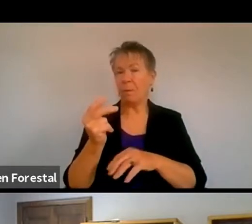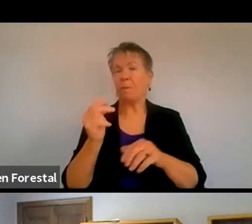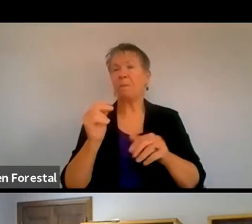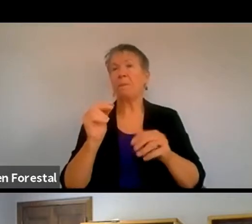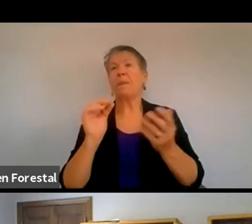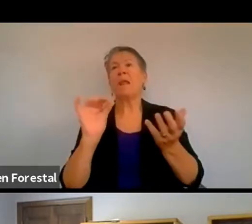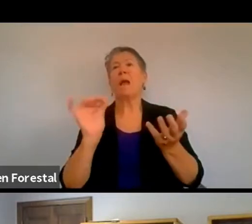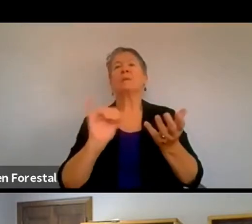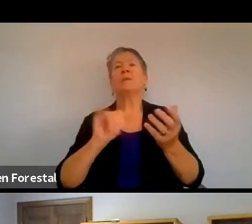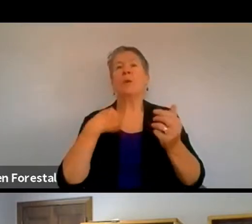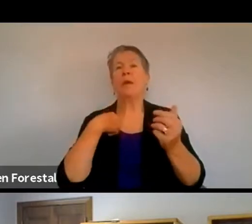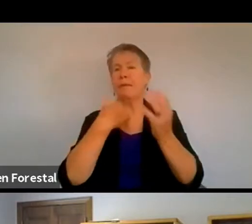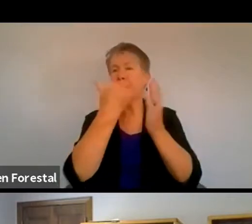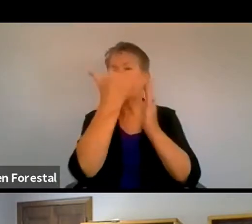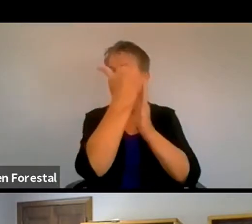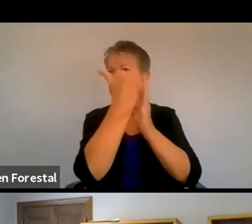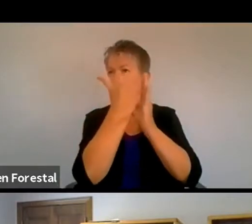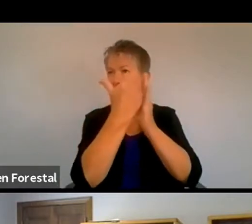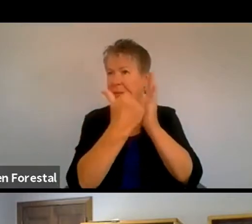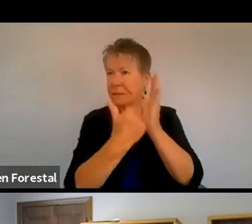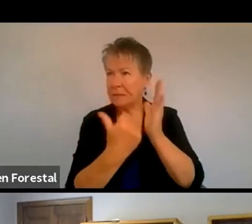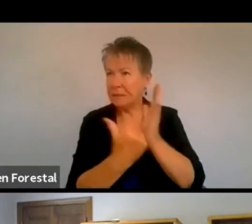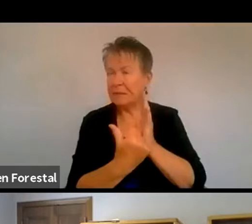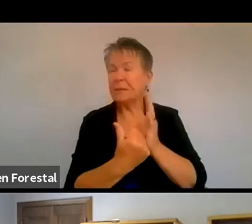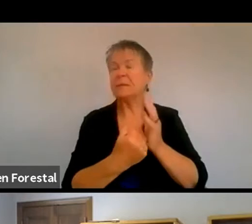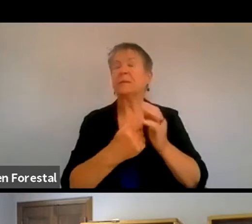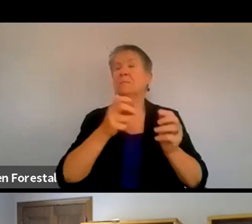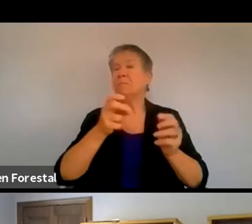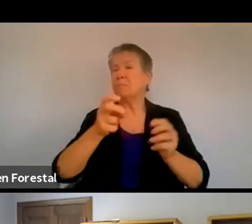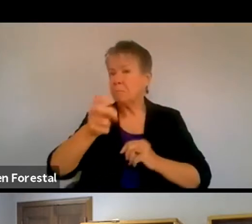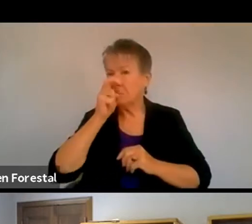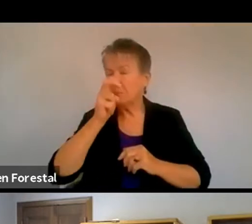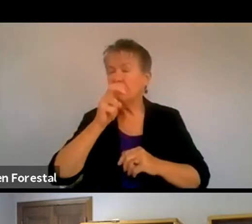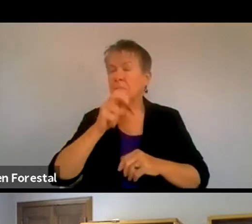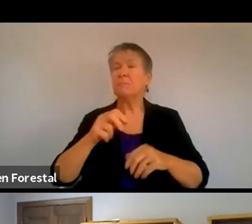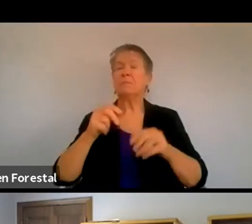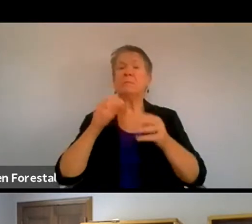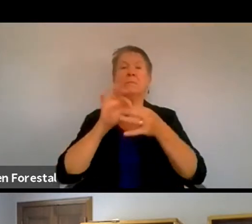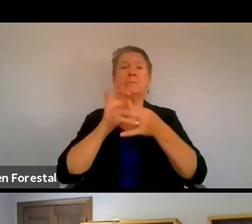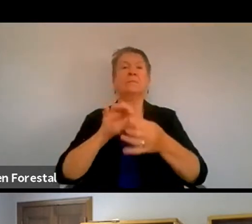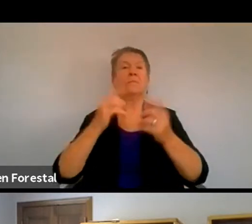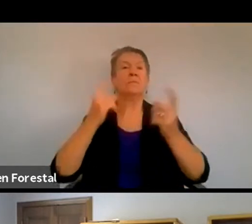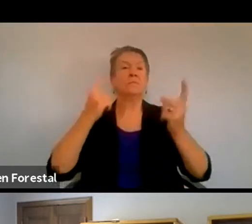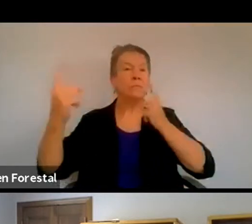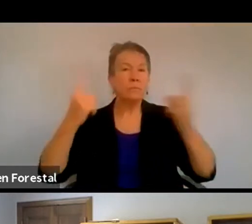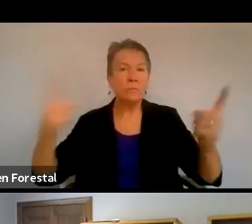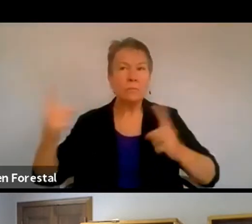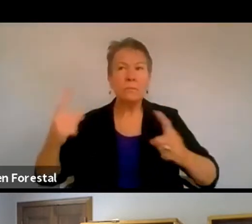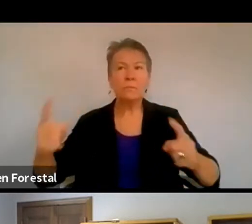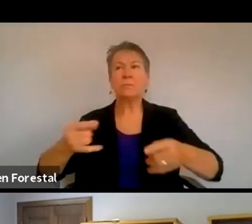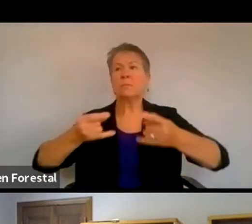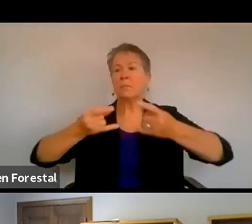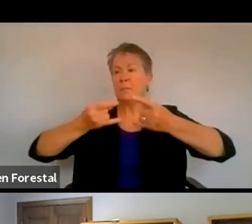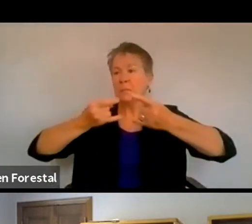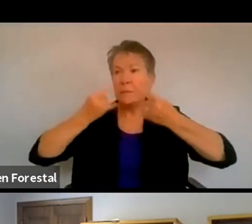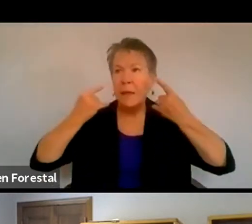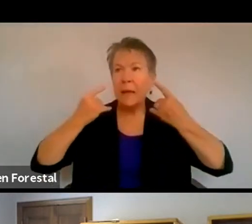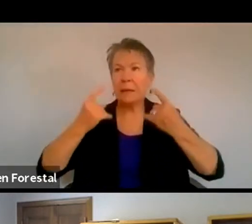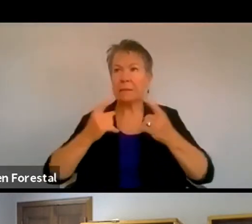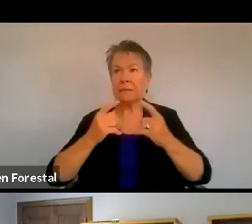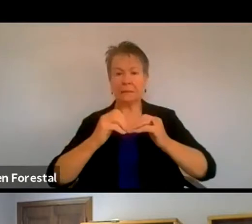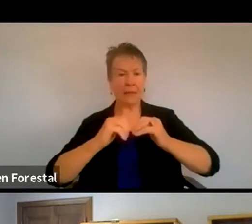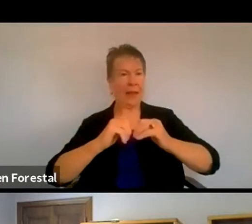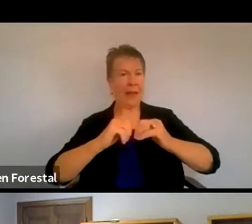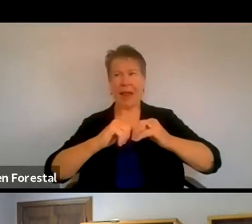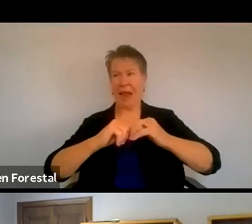social distancing, face coverings, exactly how that is executed. Based on everything we have right now,